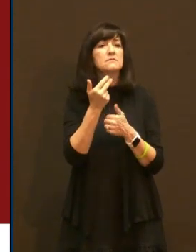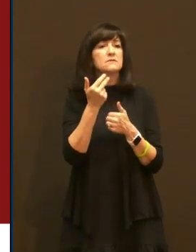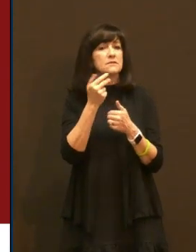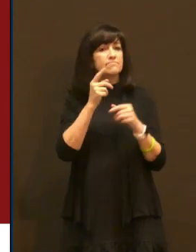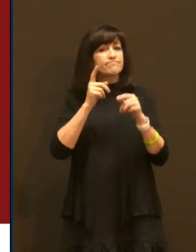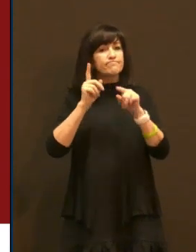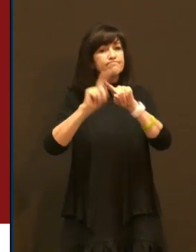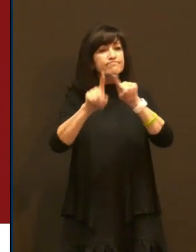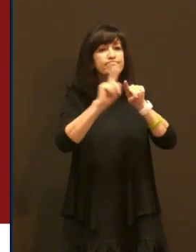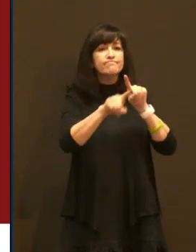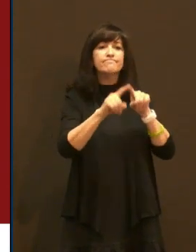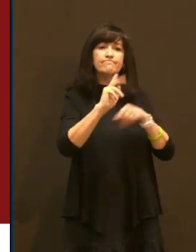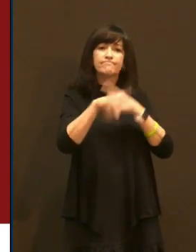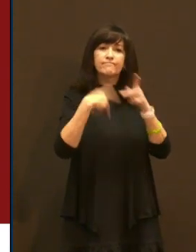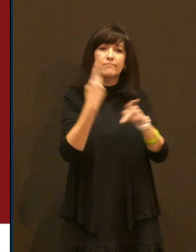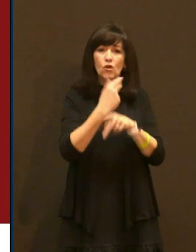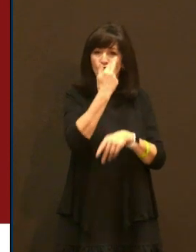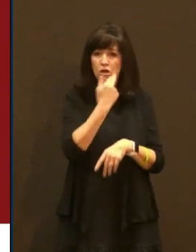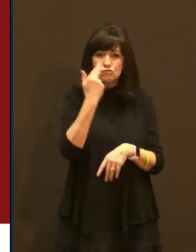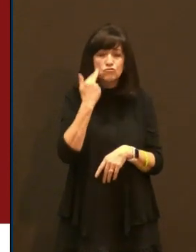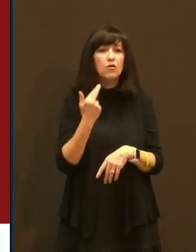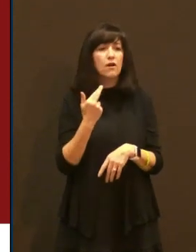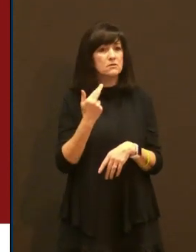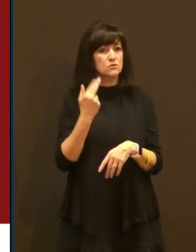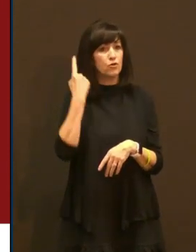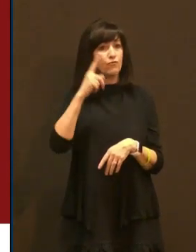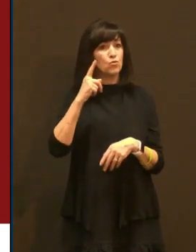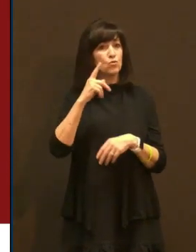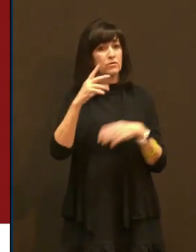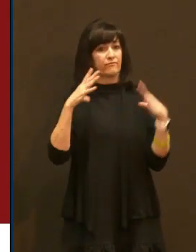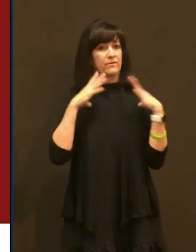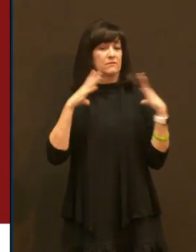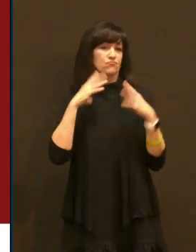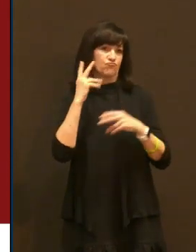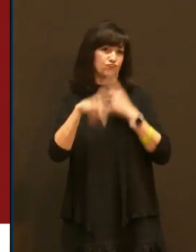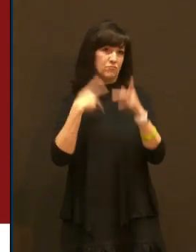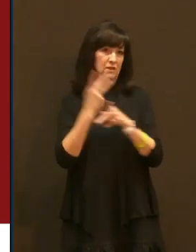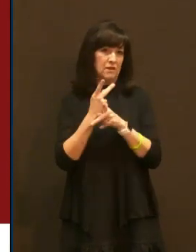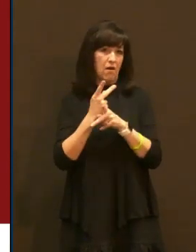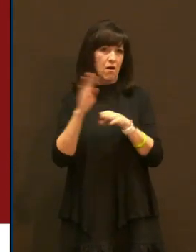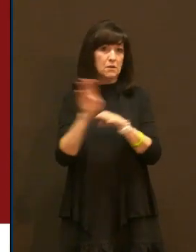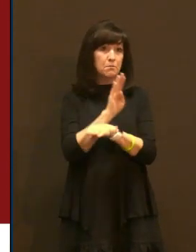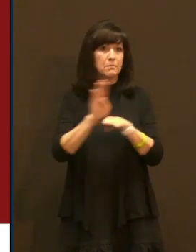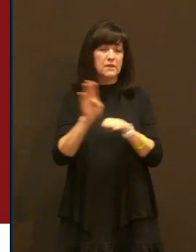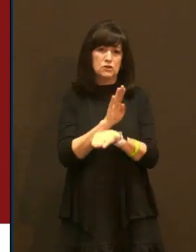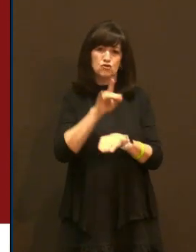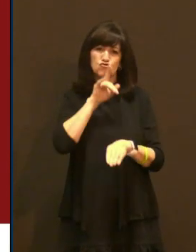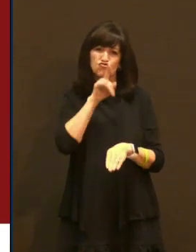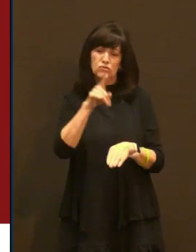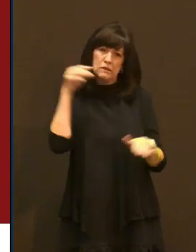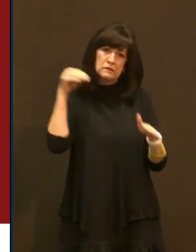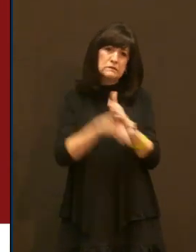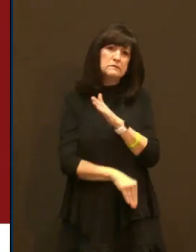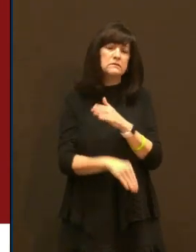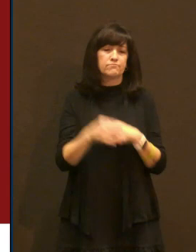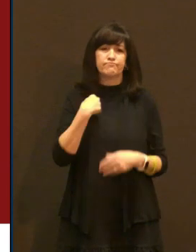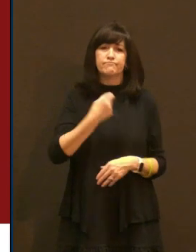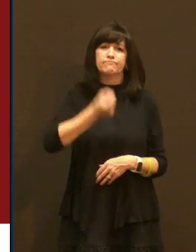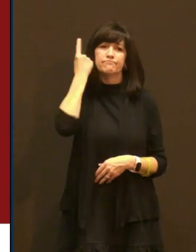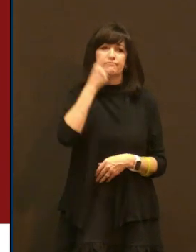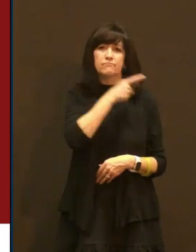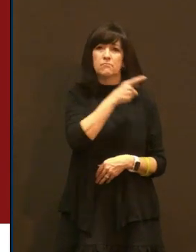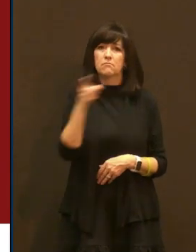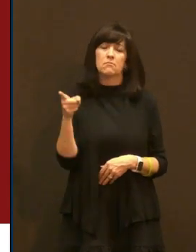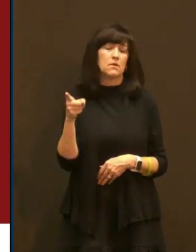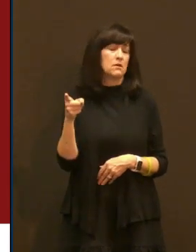significantly, and we've been working with that sector and will continue to do so to help them get back on their feet and survive and